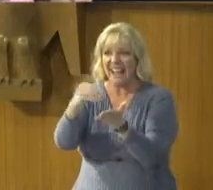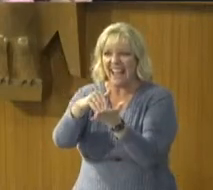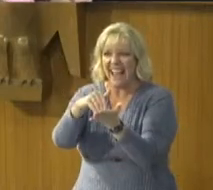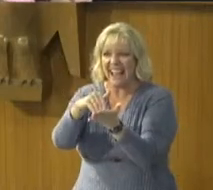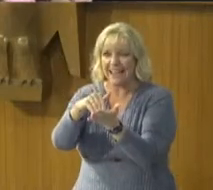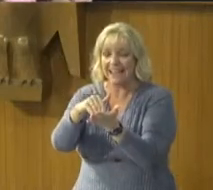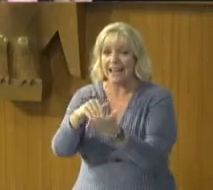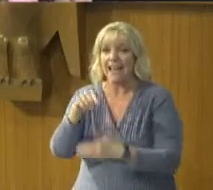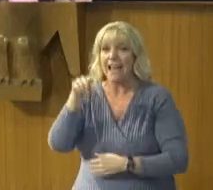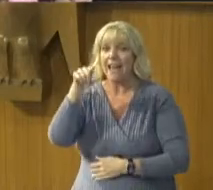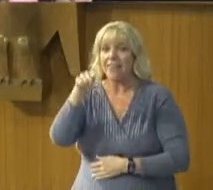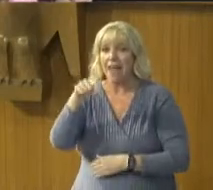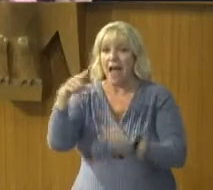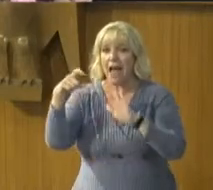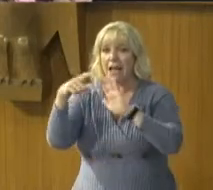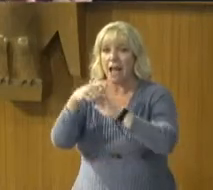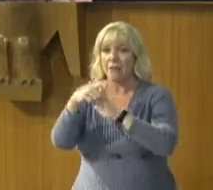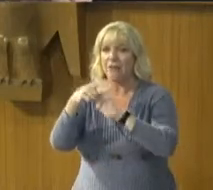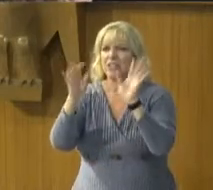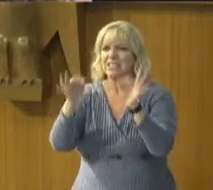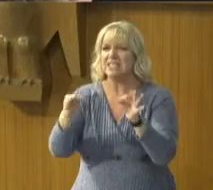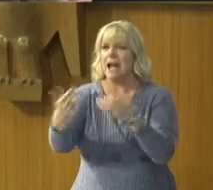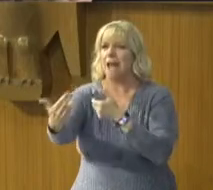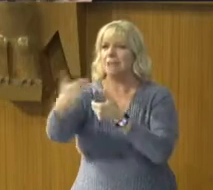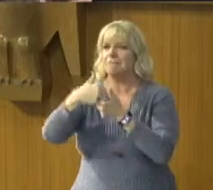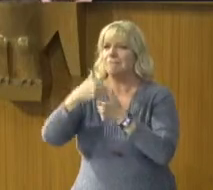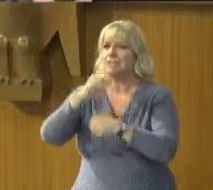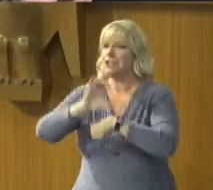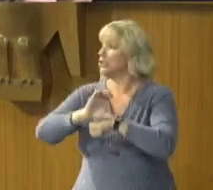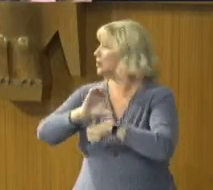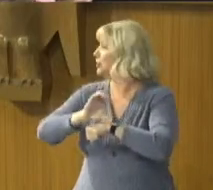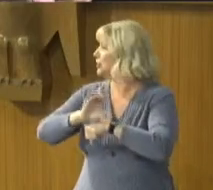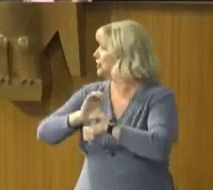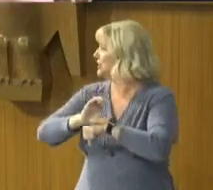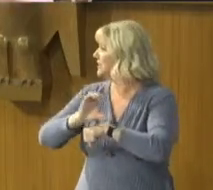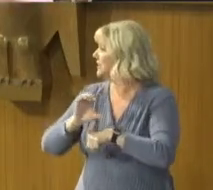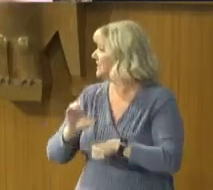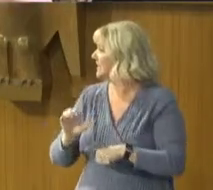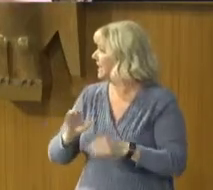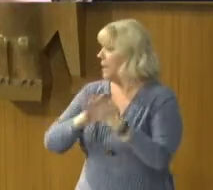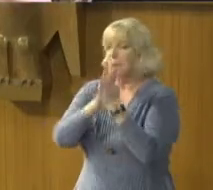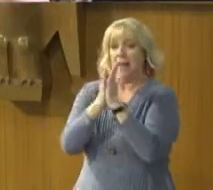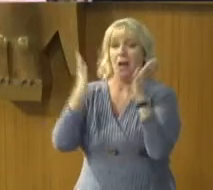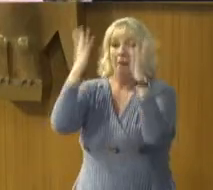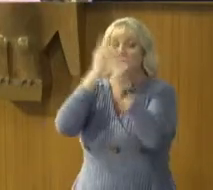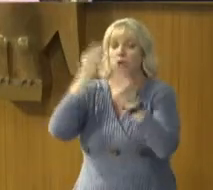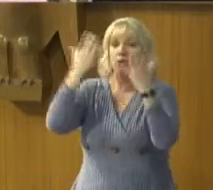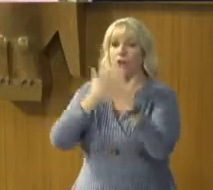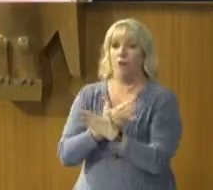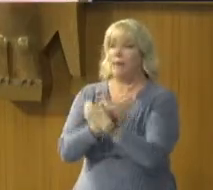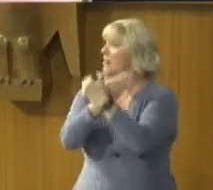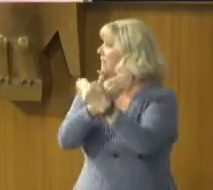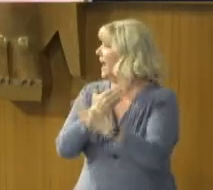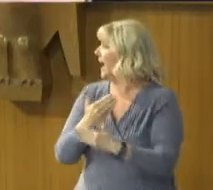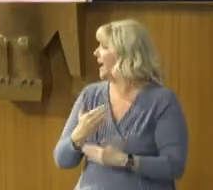Hubert decided to come with me to church and become, ooh, a beautiful butterfly. Let's try that